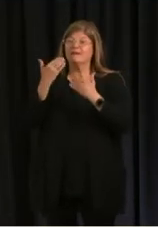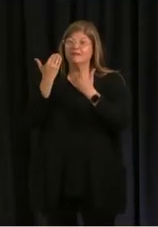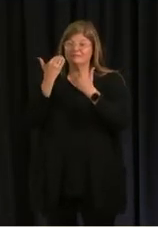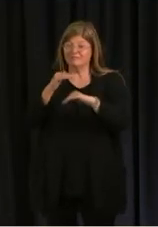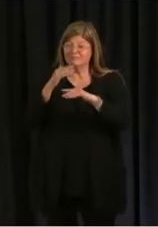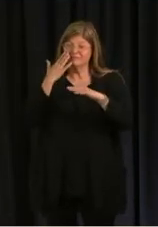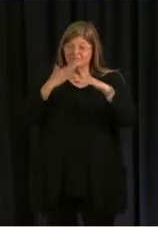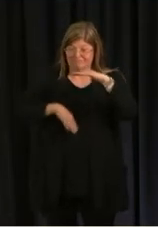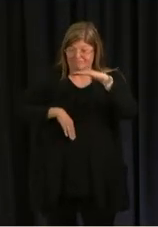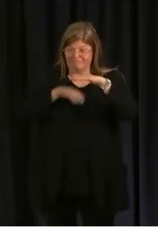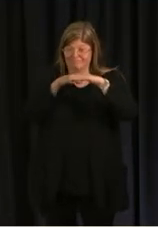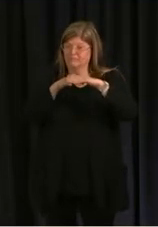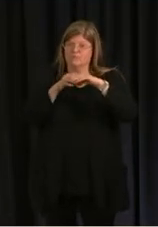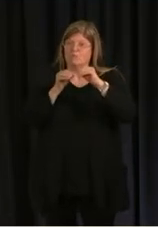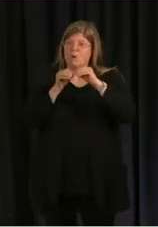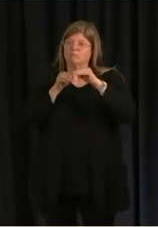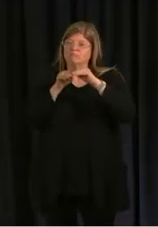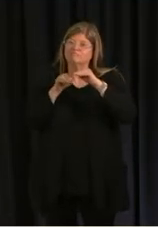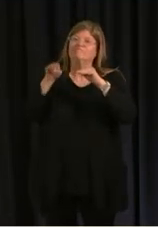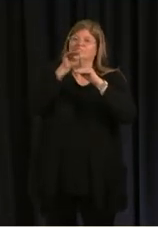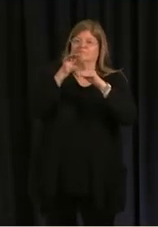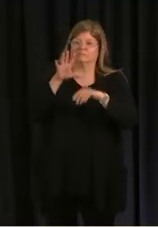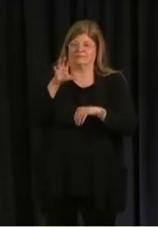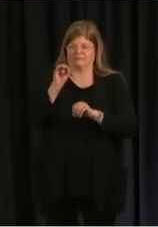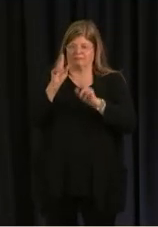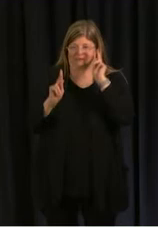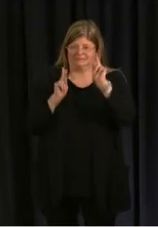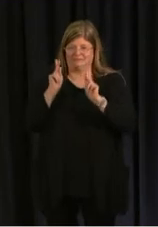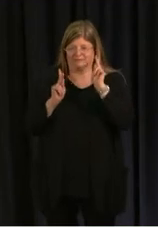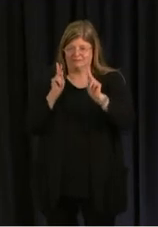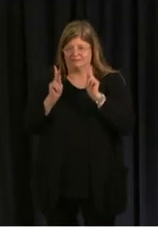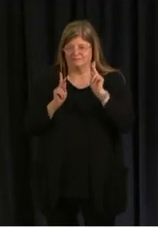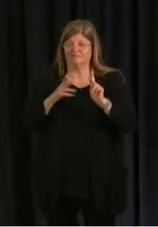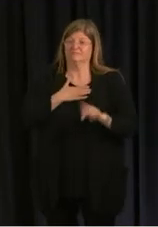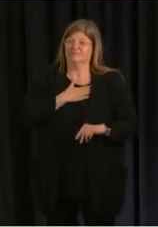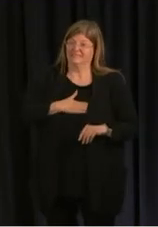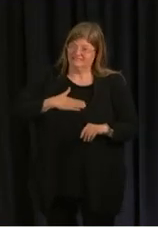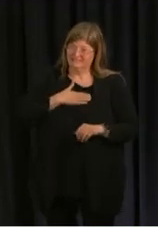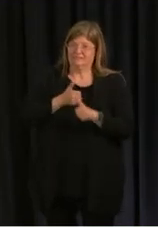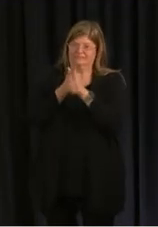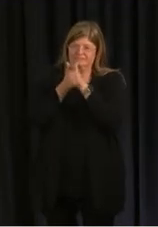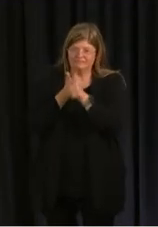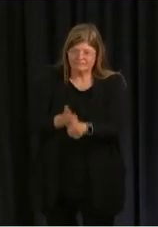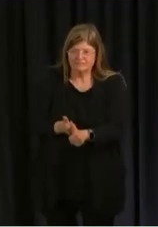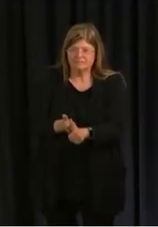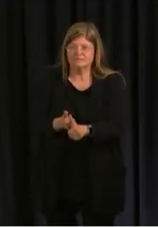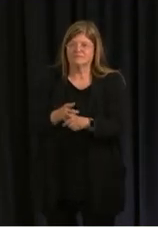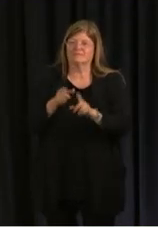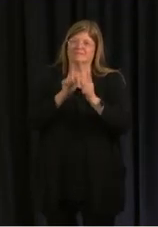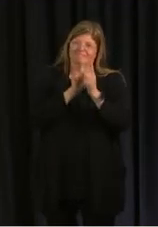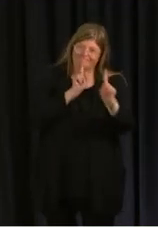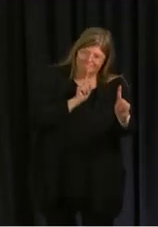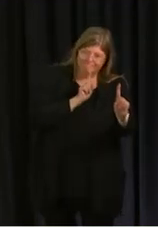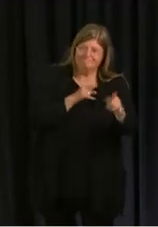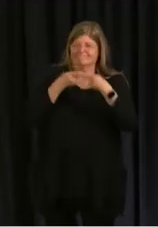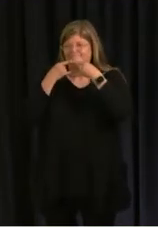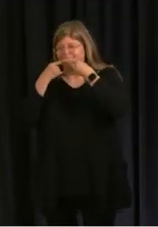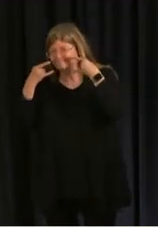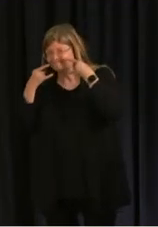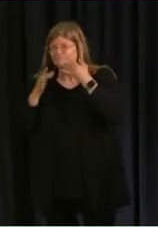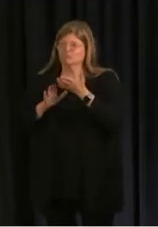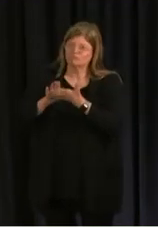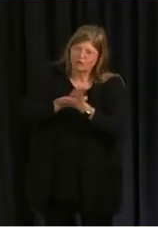people. And we still want to make sure that people are following social distancing and other guidance that has